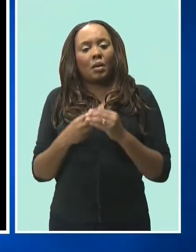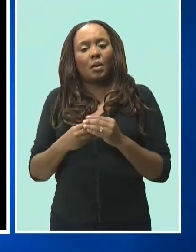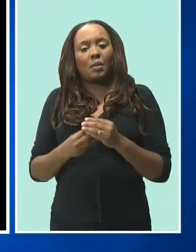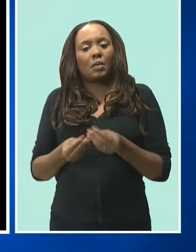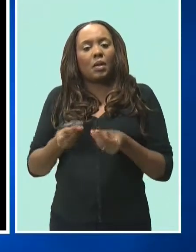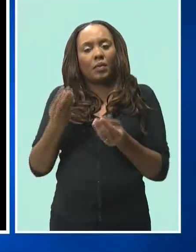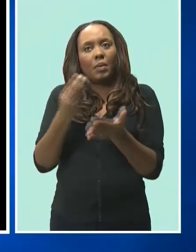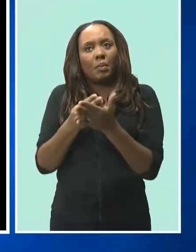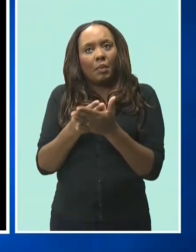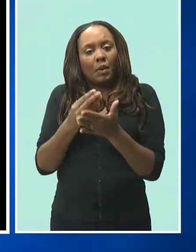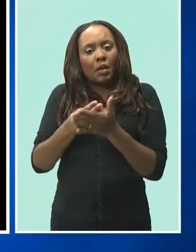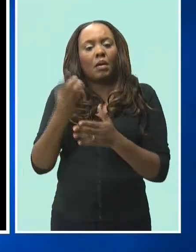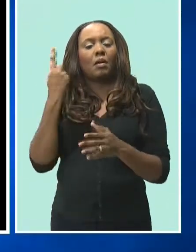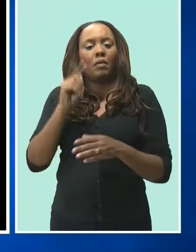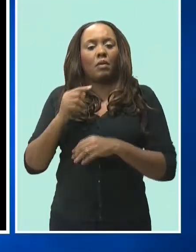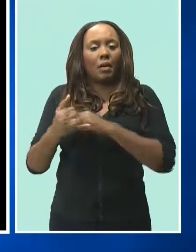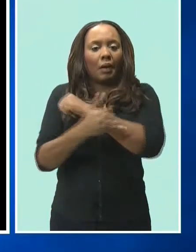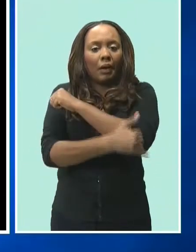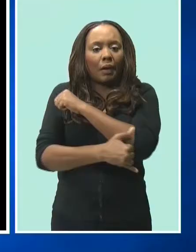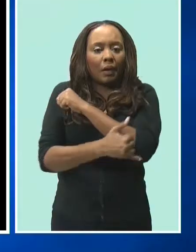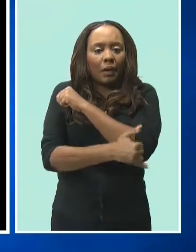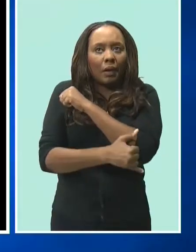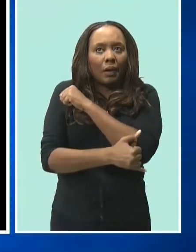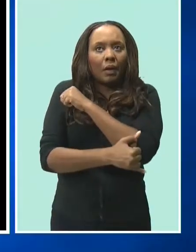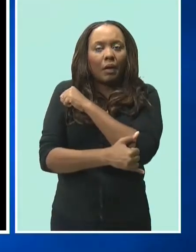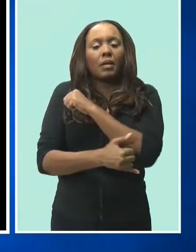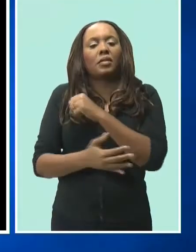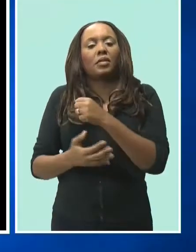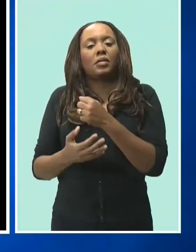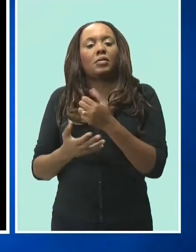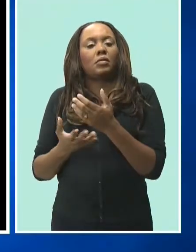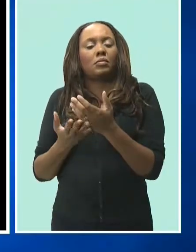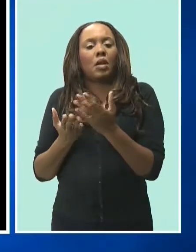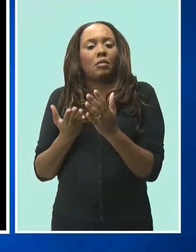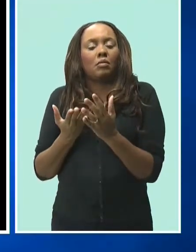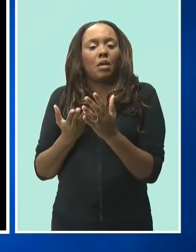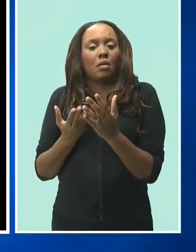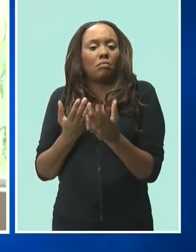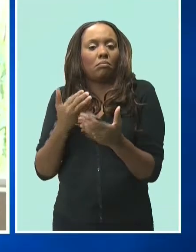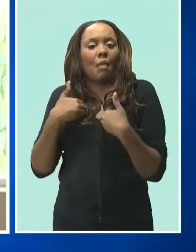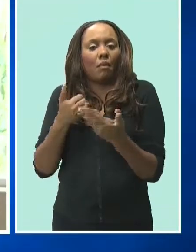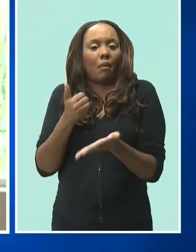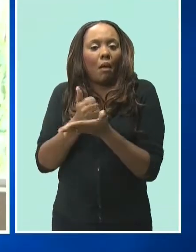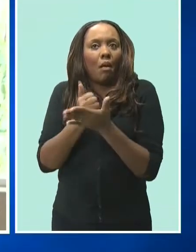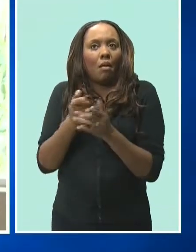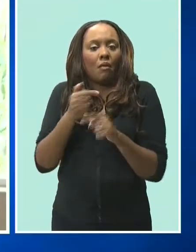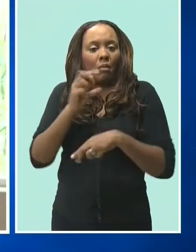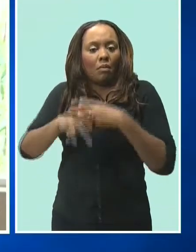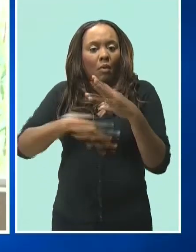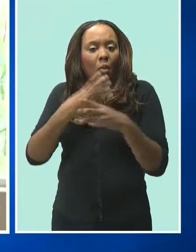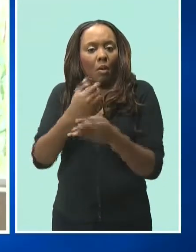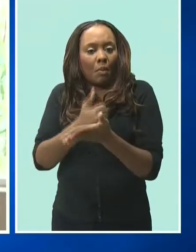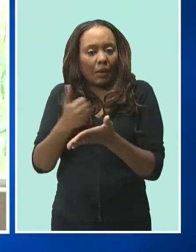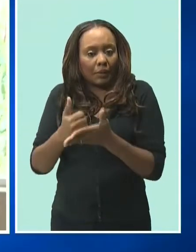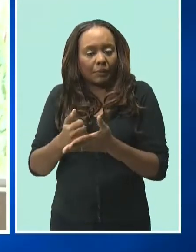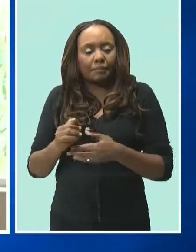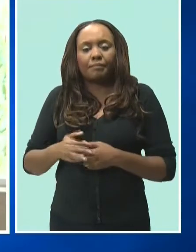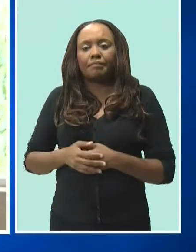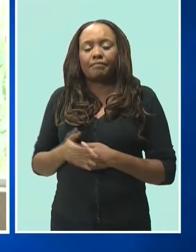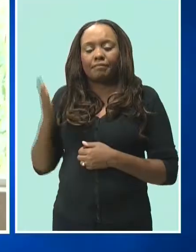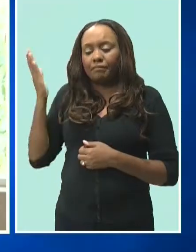for territories which have been graduated from the World Bank's funding program. In the letter, it goes on to state